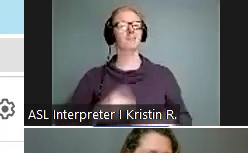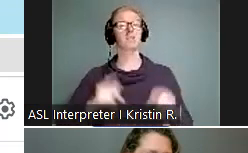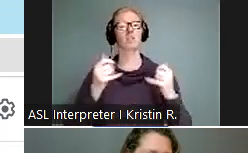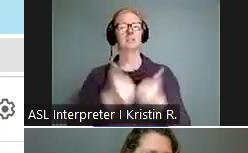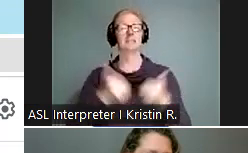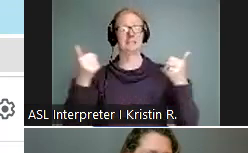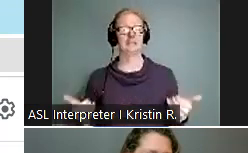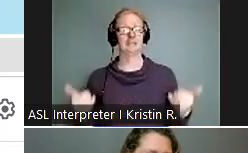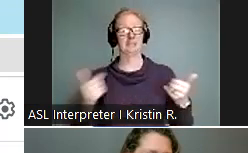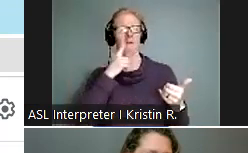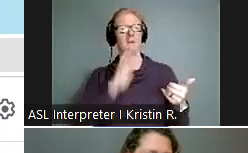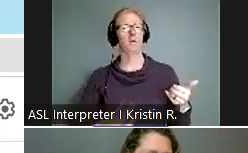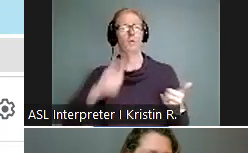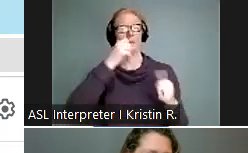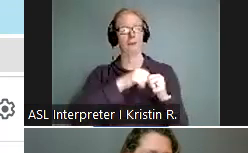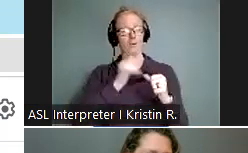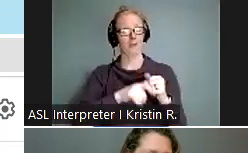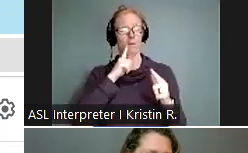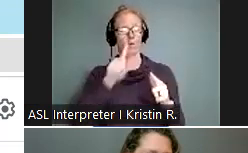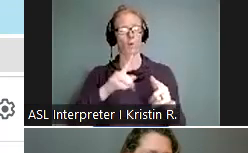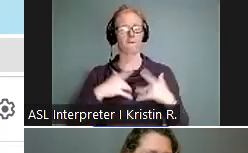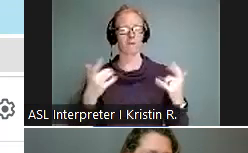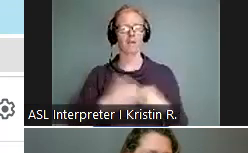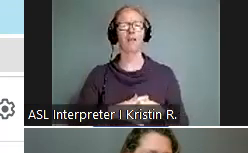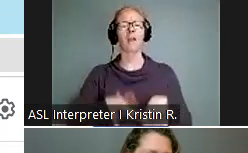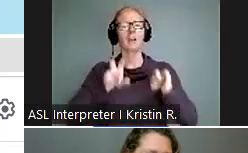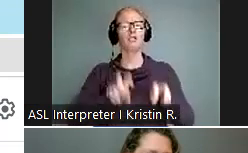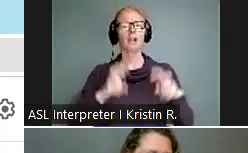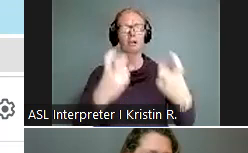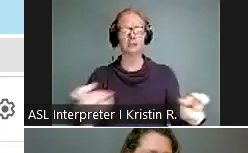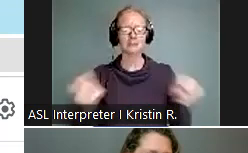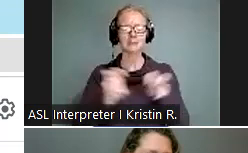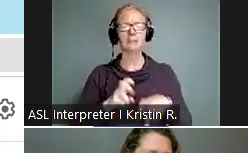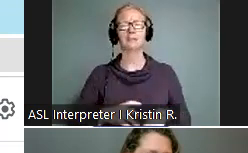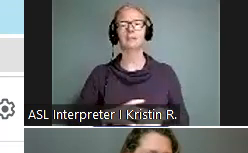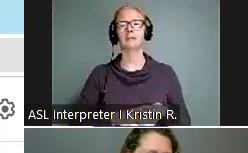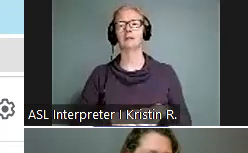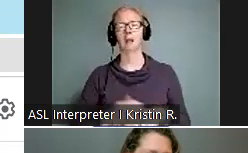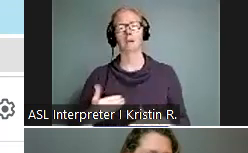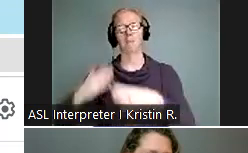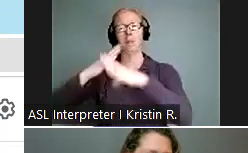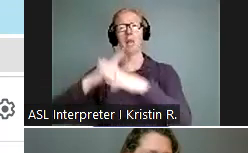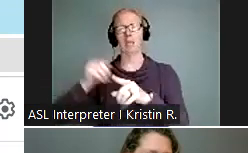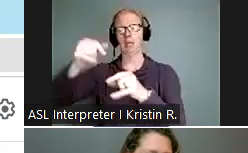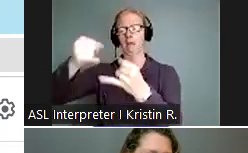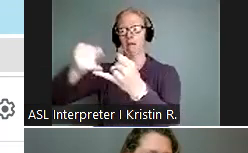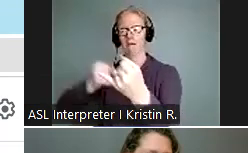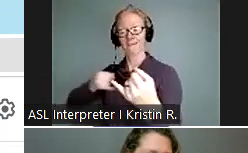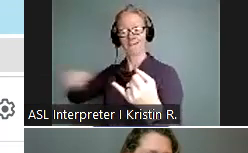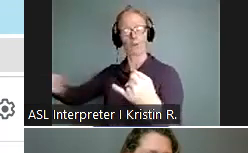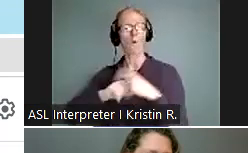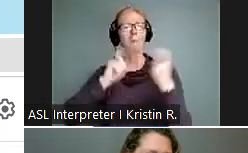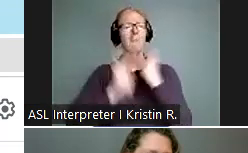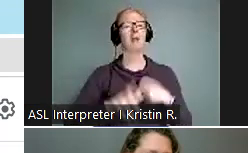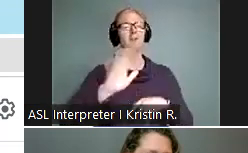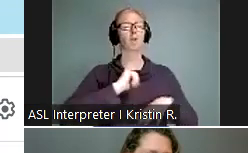planning your event. So doing things like spacing out chairs and tables, maybe blocking off certain areas or modifying layouts. That can